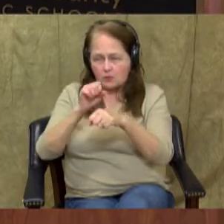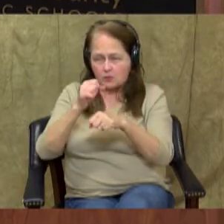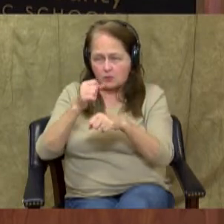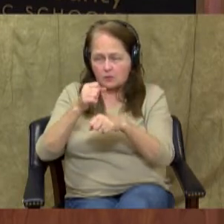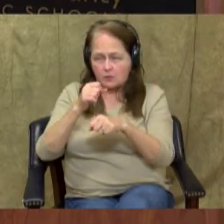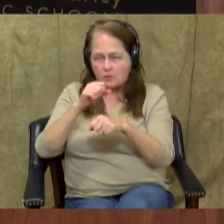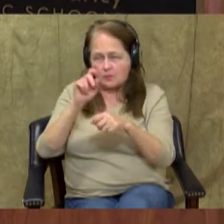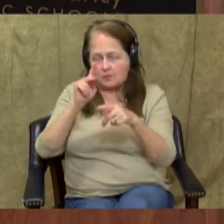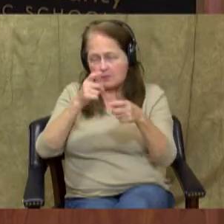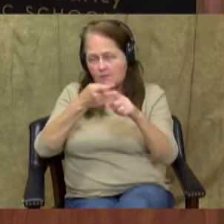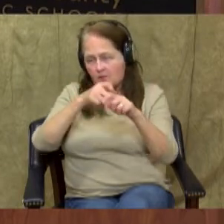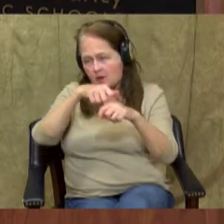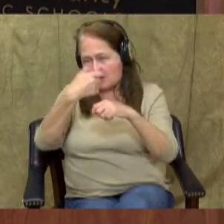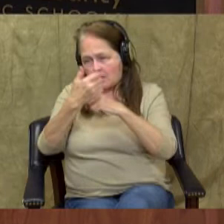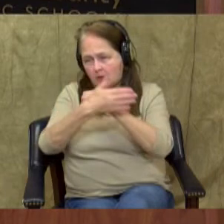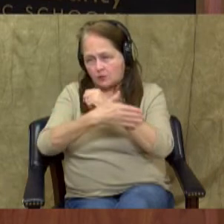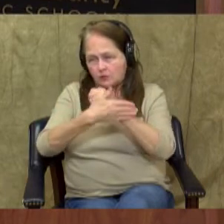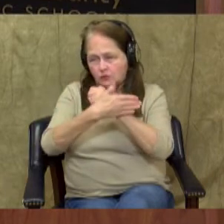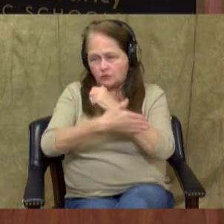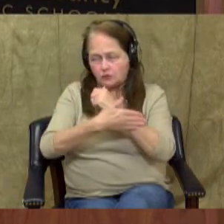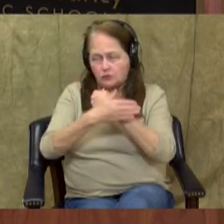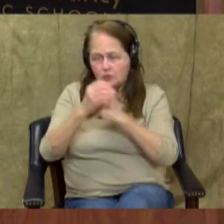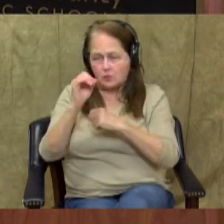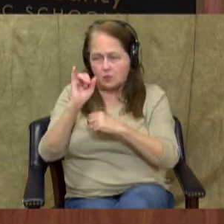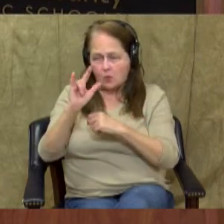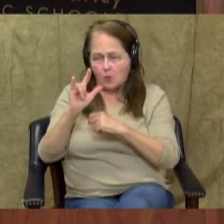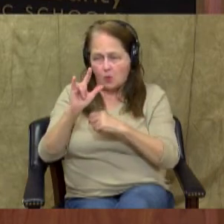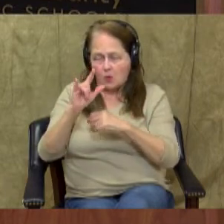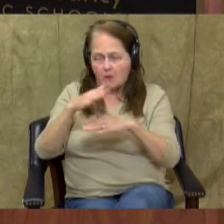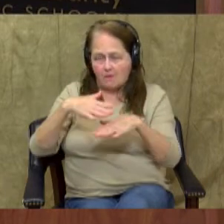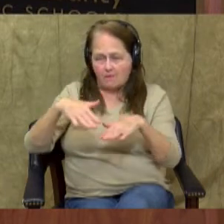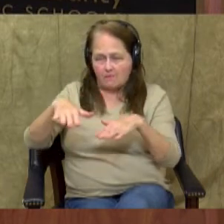come from other countries to work in their oil fields and construction industry.